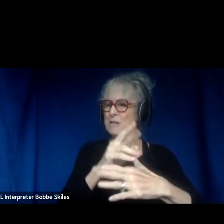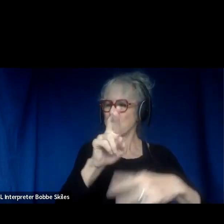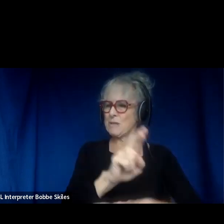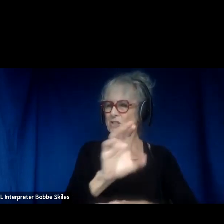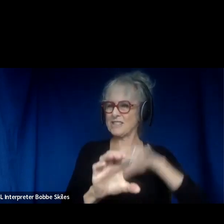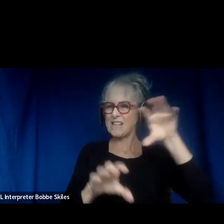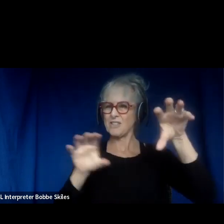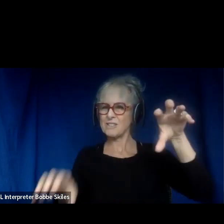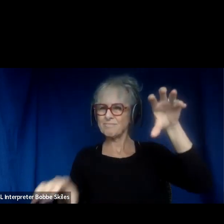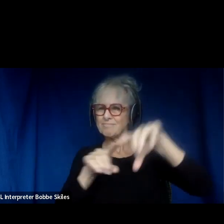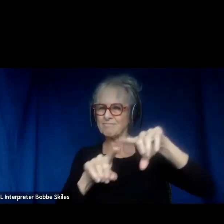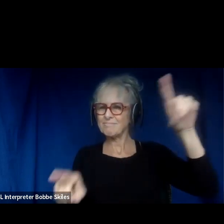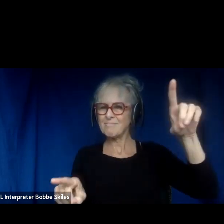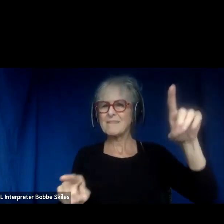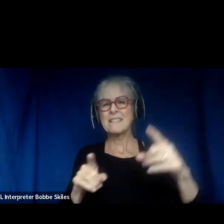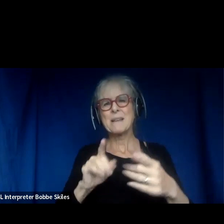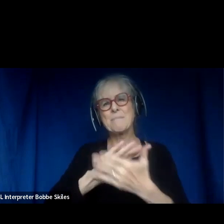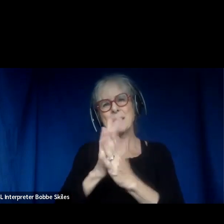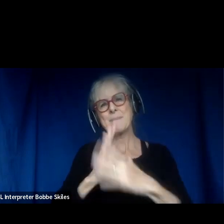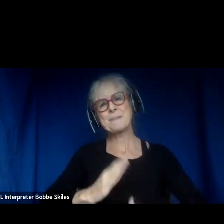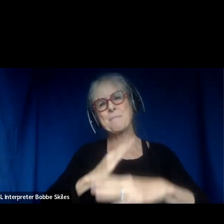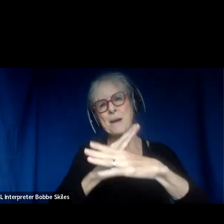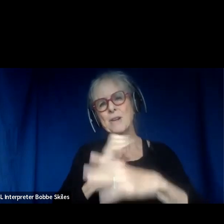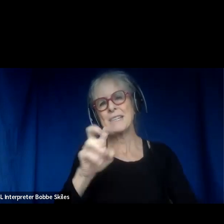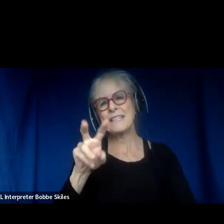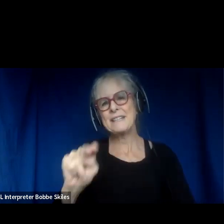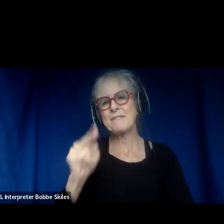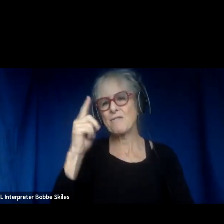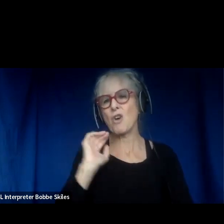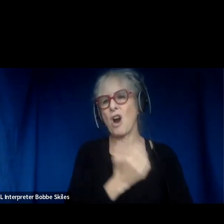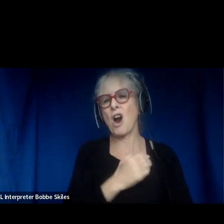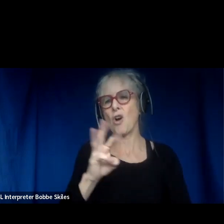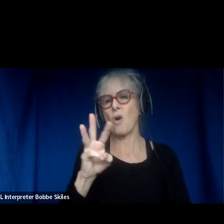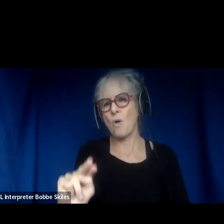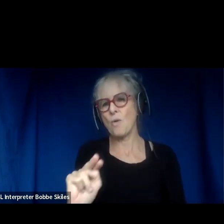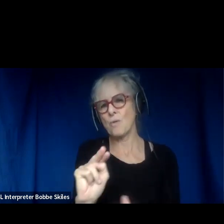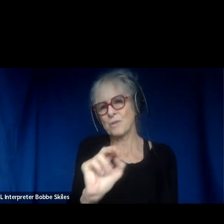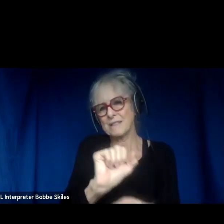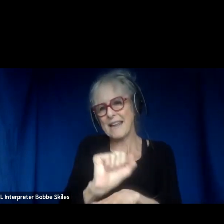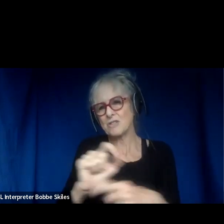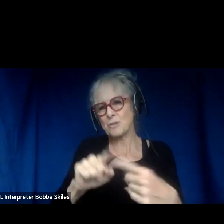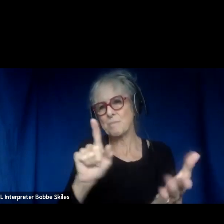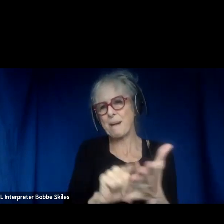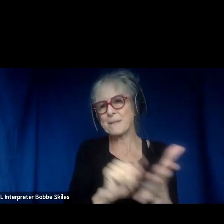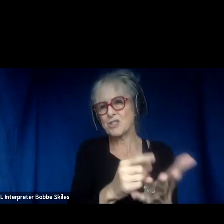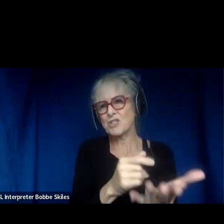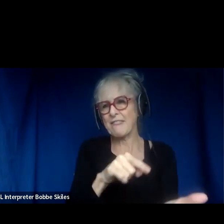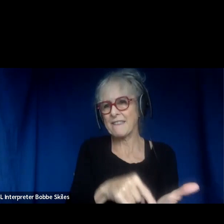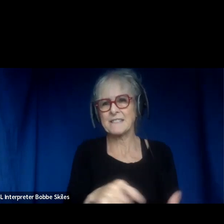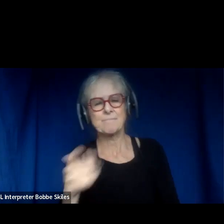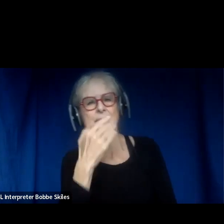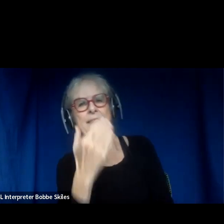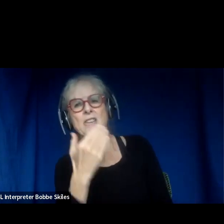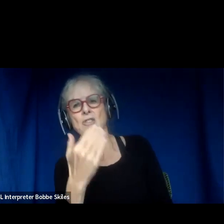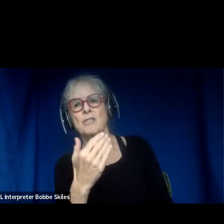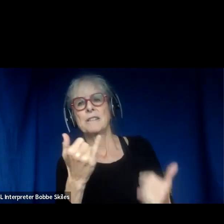task to publish it. All right, thank you very much. Thank you, sir. Thank you, Commissioner Emerson. Let me turn to Commissioner